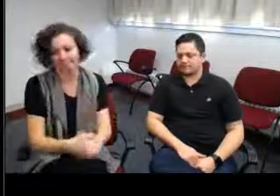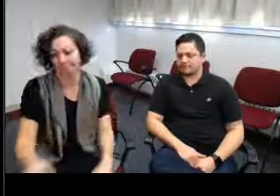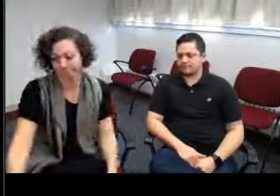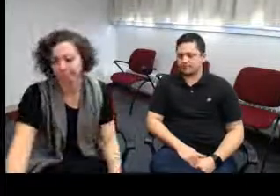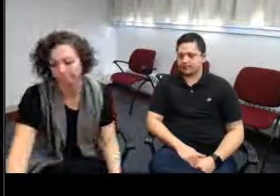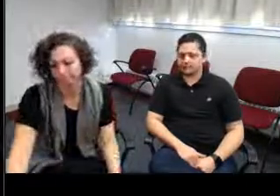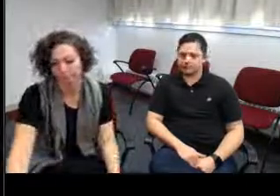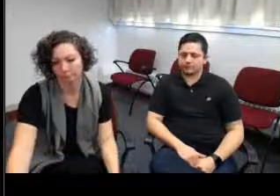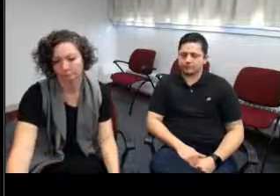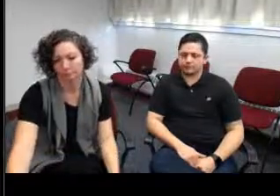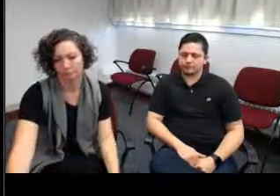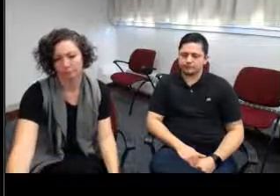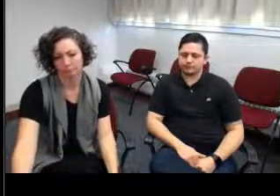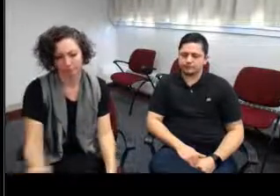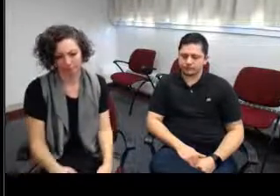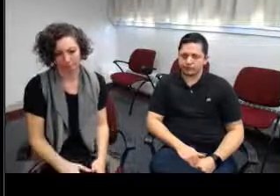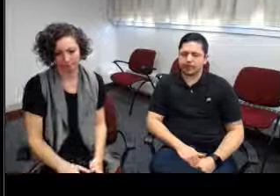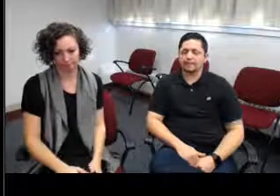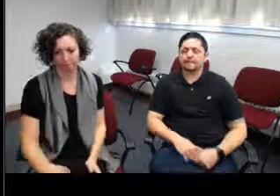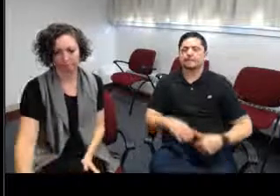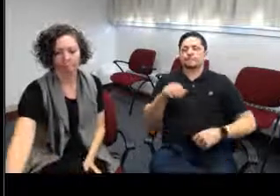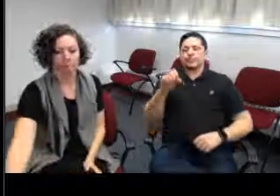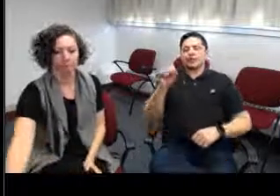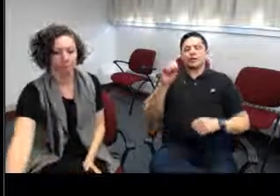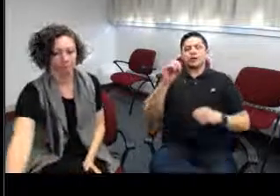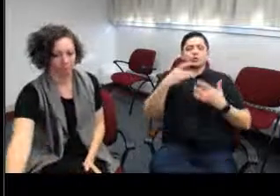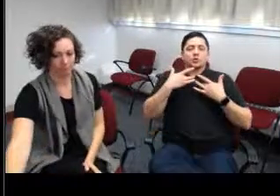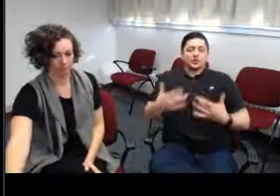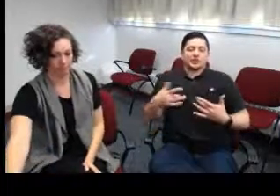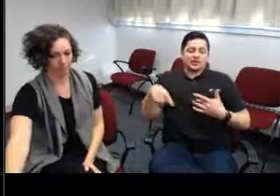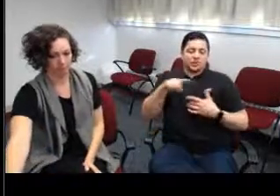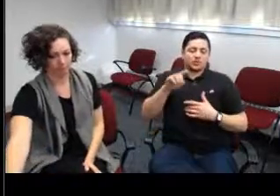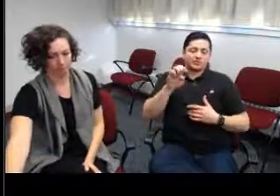of bias we see in the research as well.